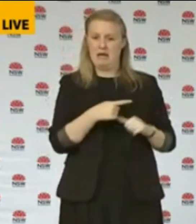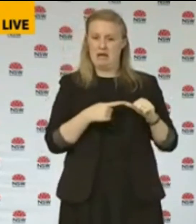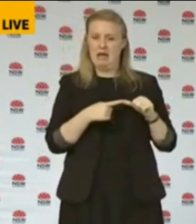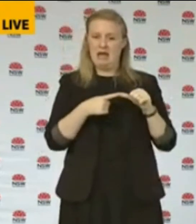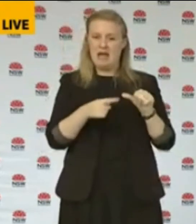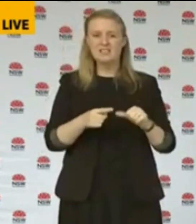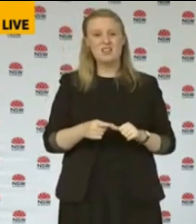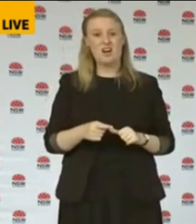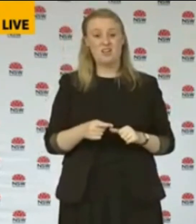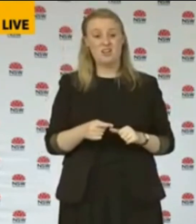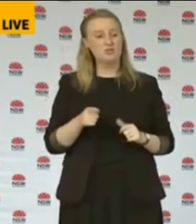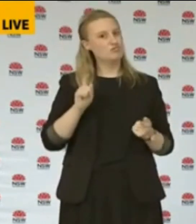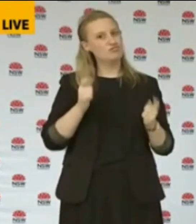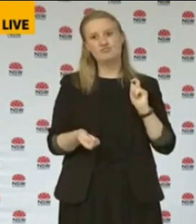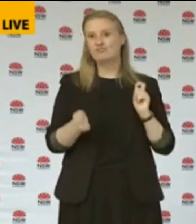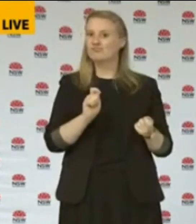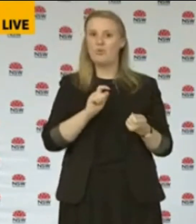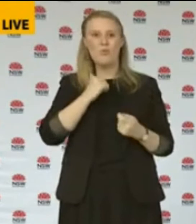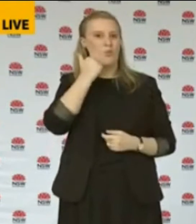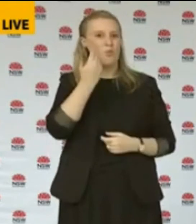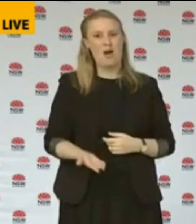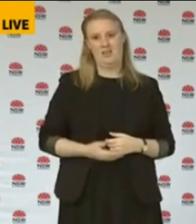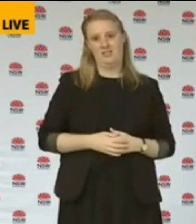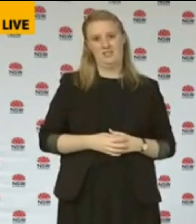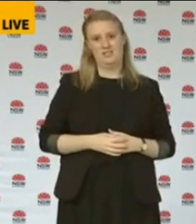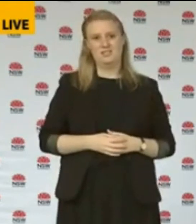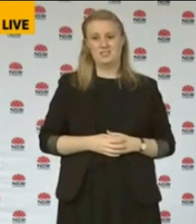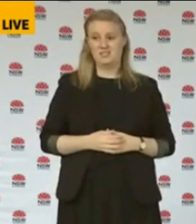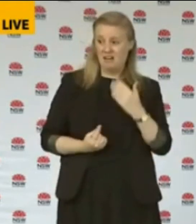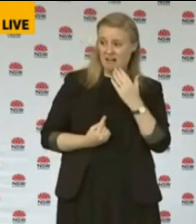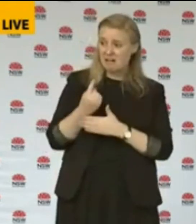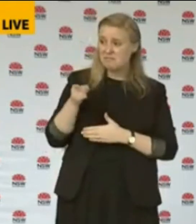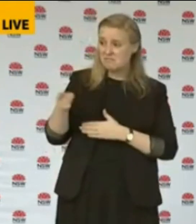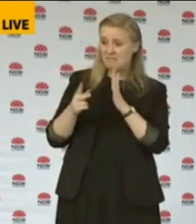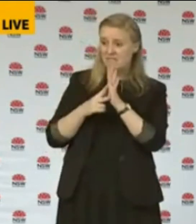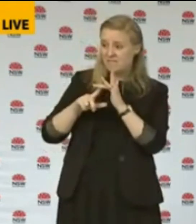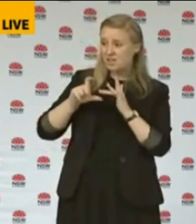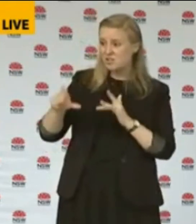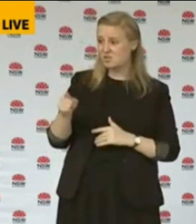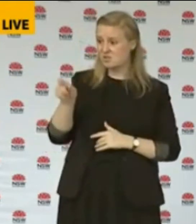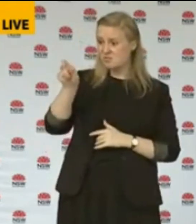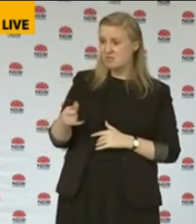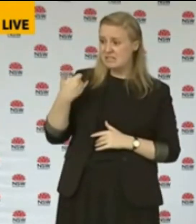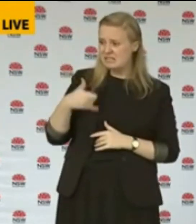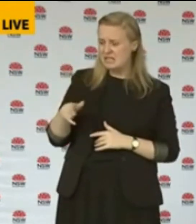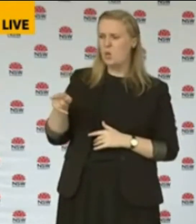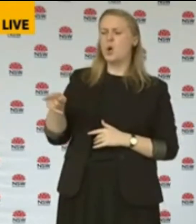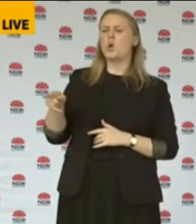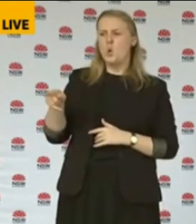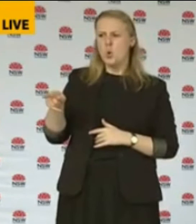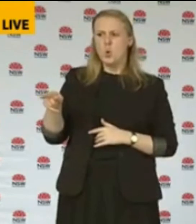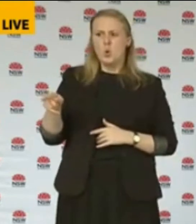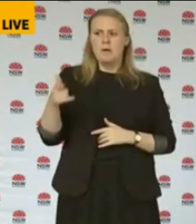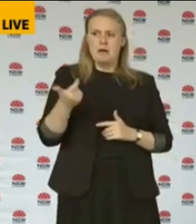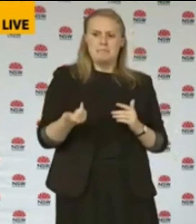case at the MCG which would impact our thinking, I'd have probably said that's possible but unlikely, but it happens. So I'll never say never.